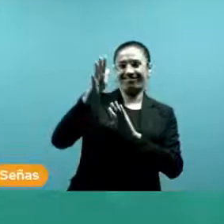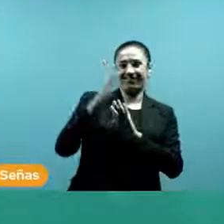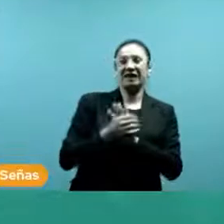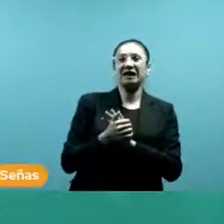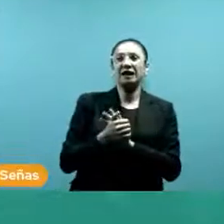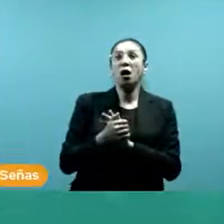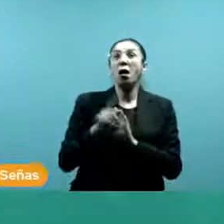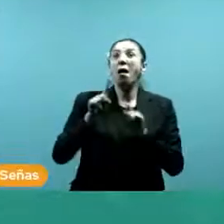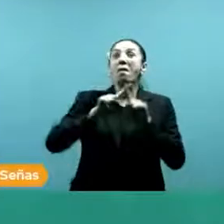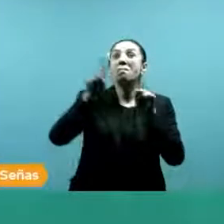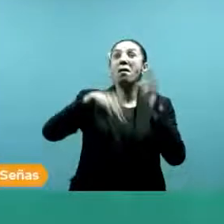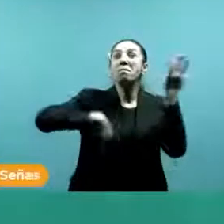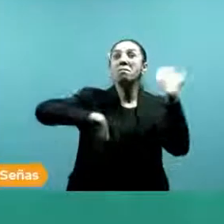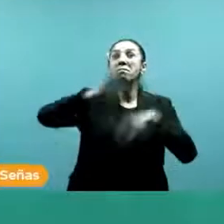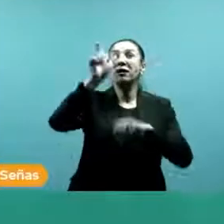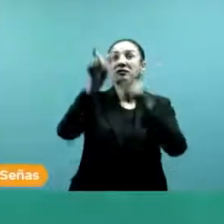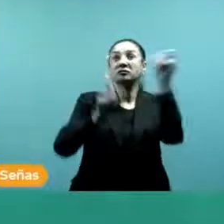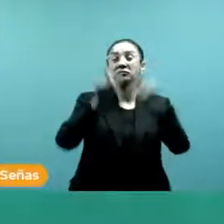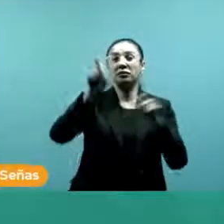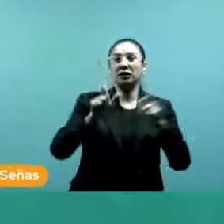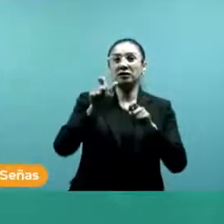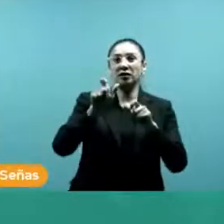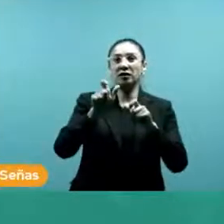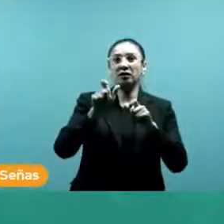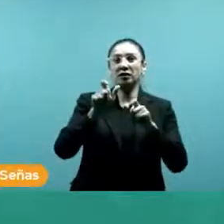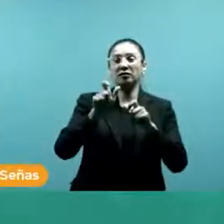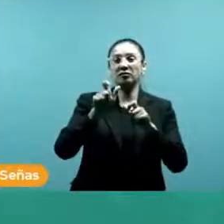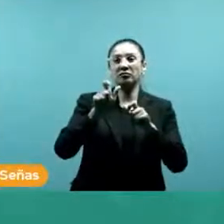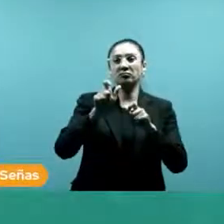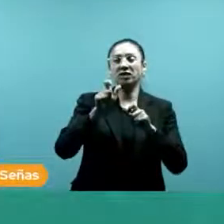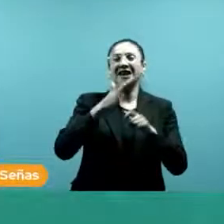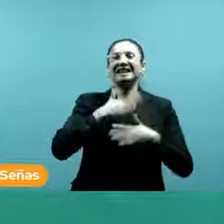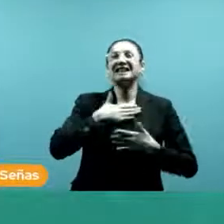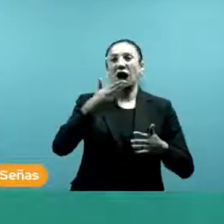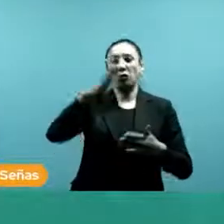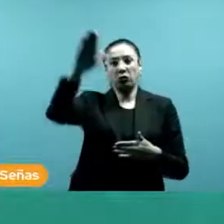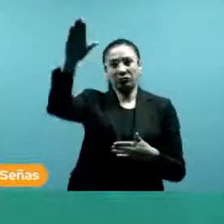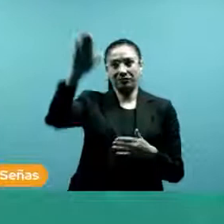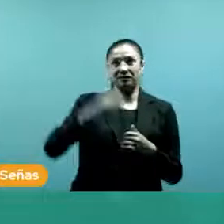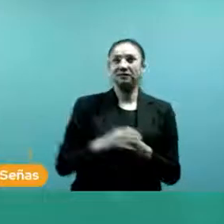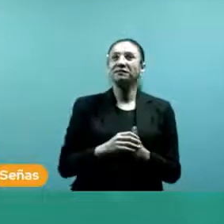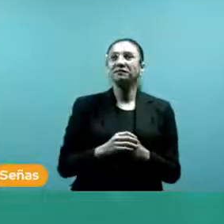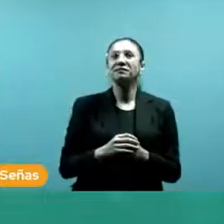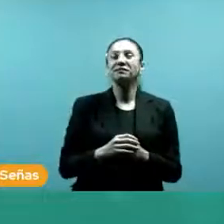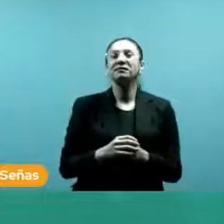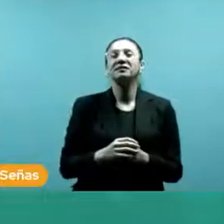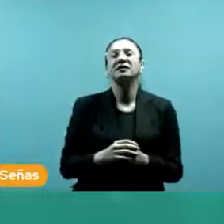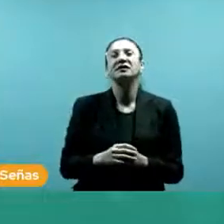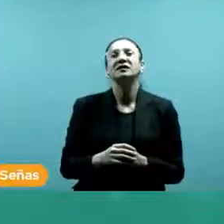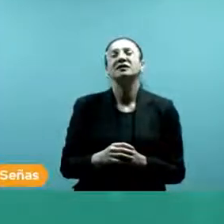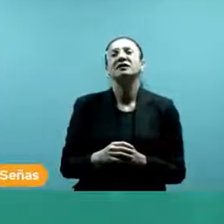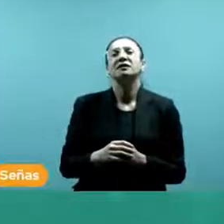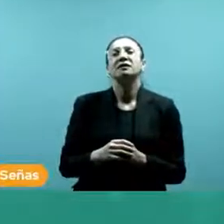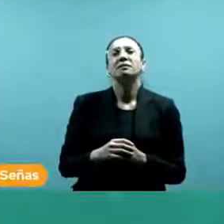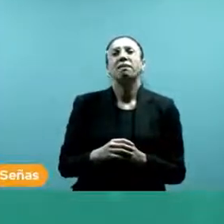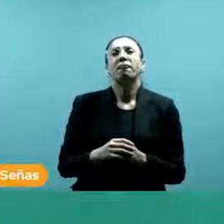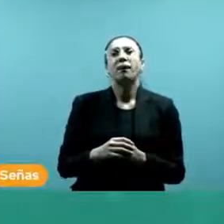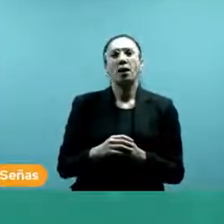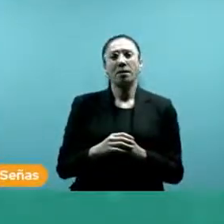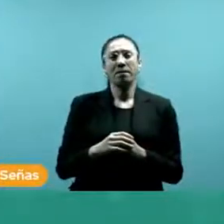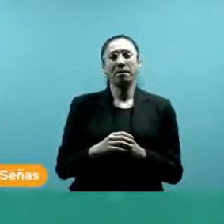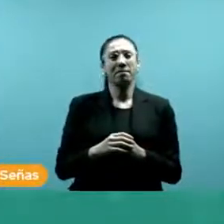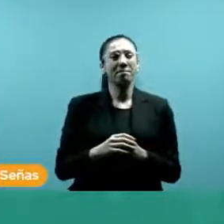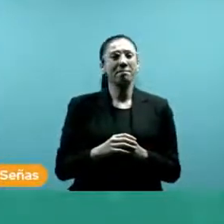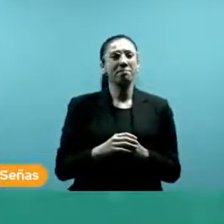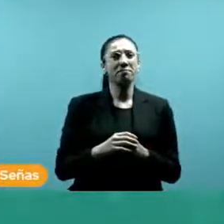las personas sí seguían esta ideología. And later, the same people, a few years later, started running